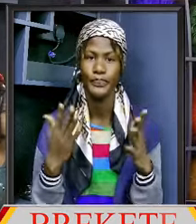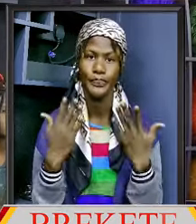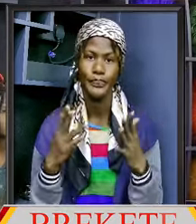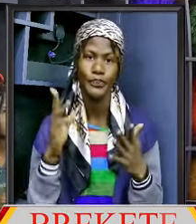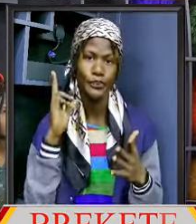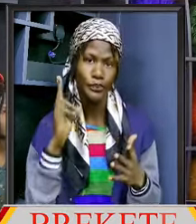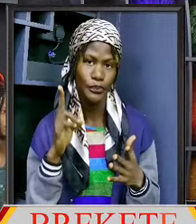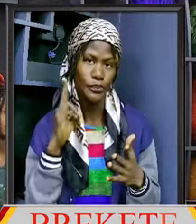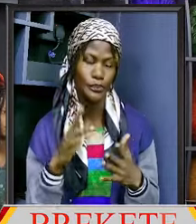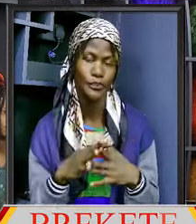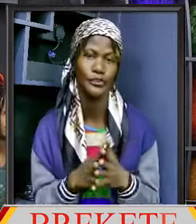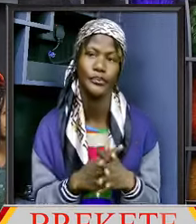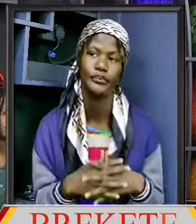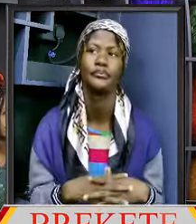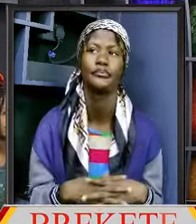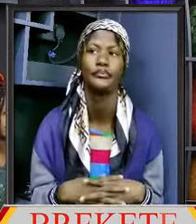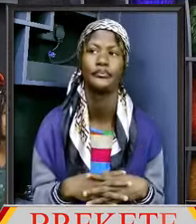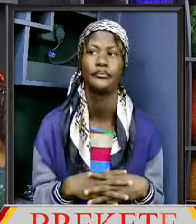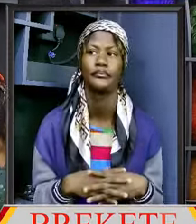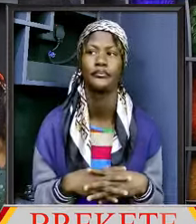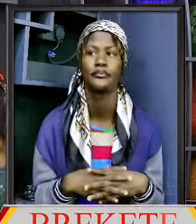that.